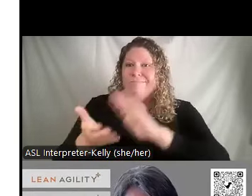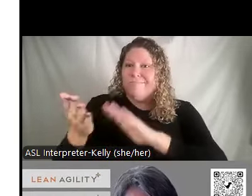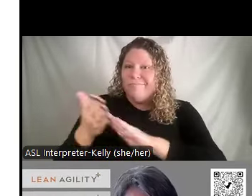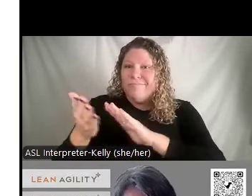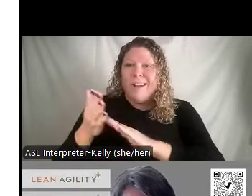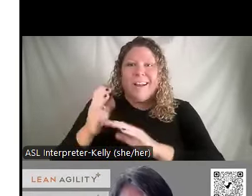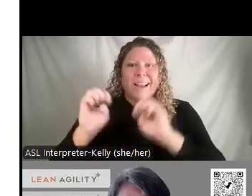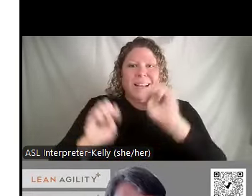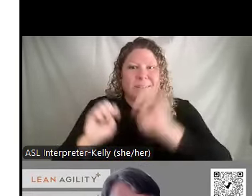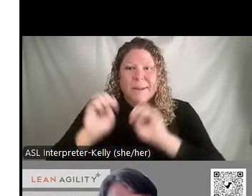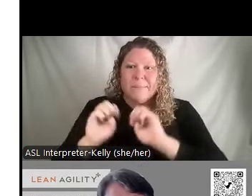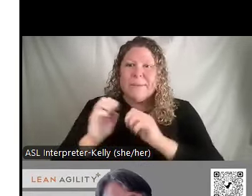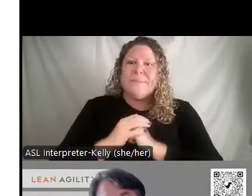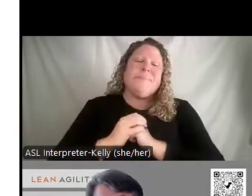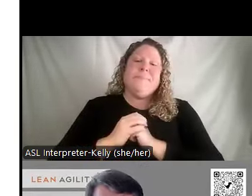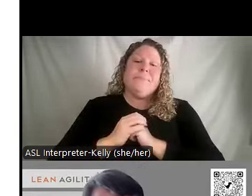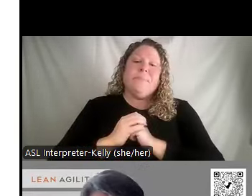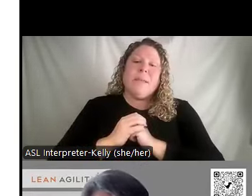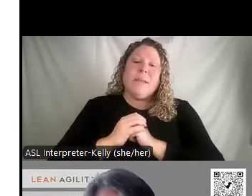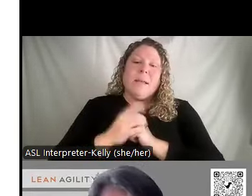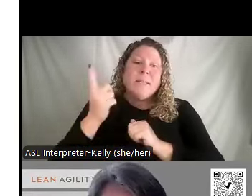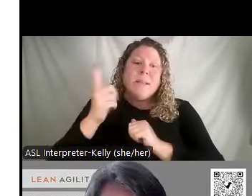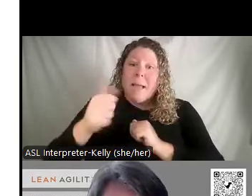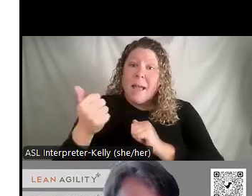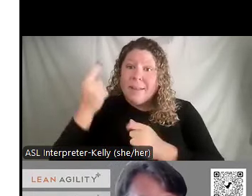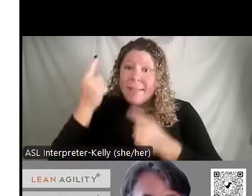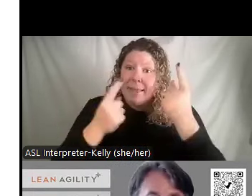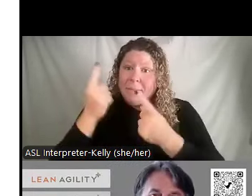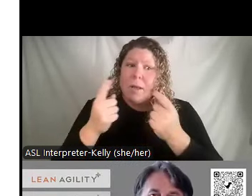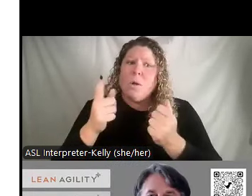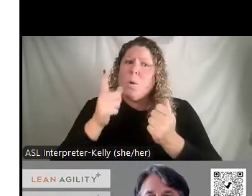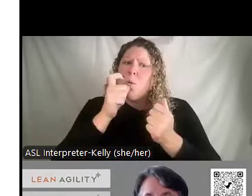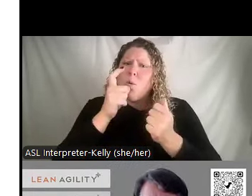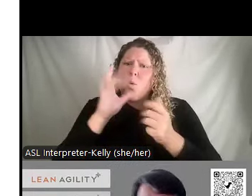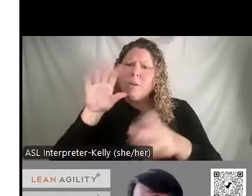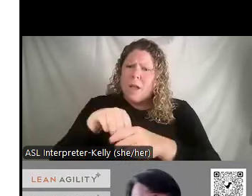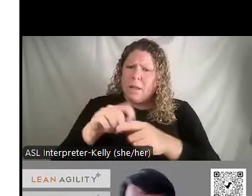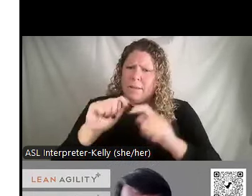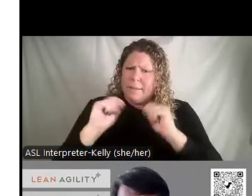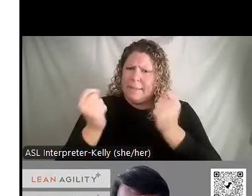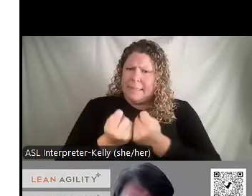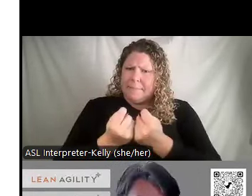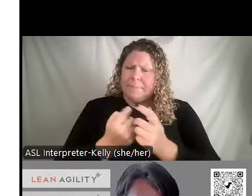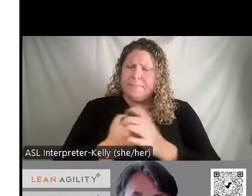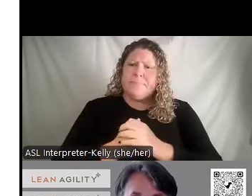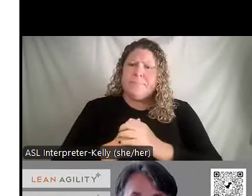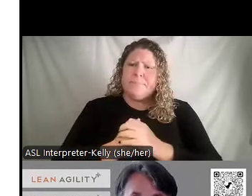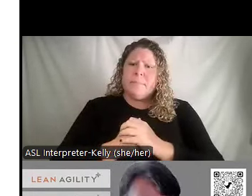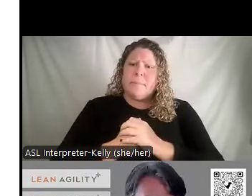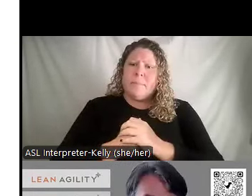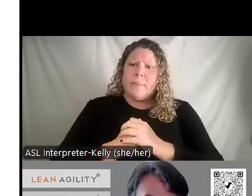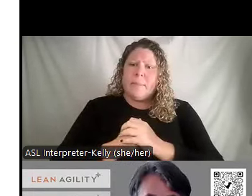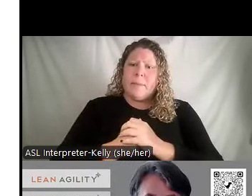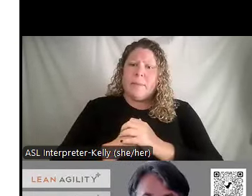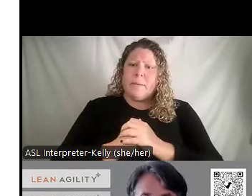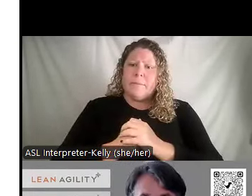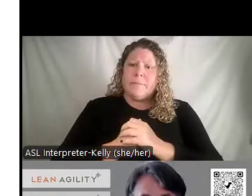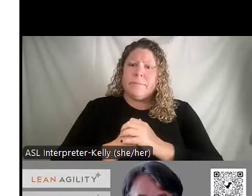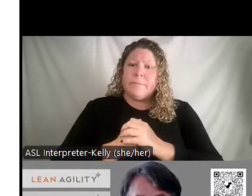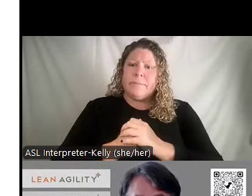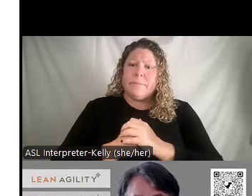been scaled out. Something else we might want to think about is who's on our team. So if you hopefully you're not doing